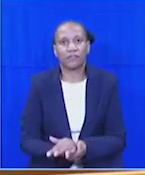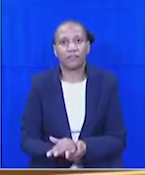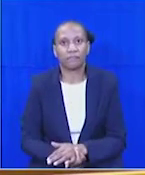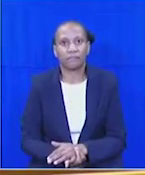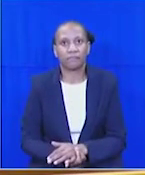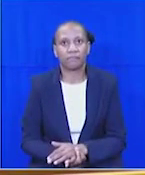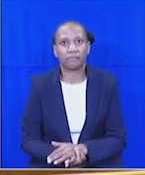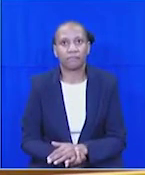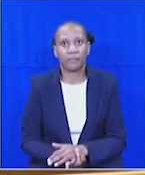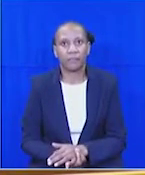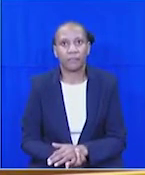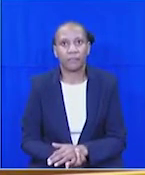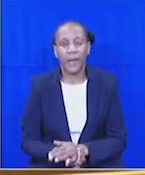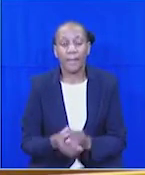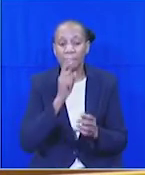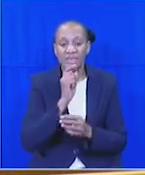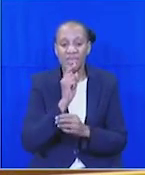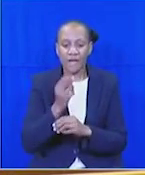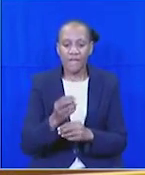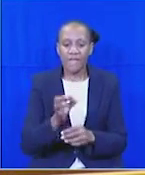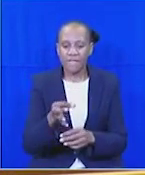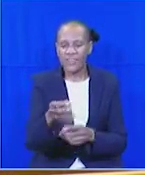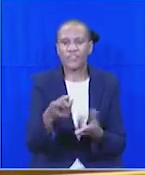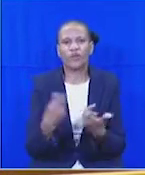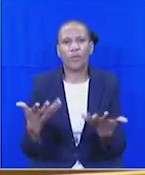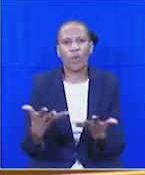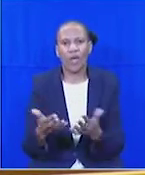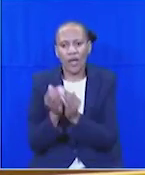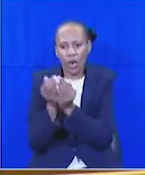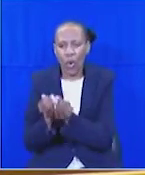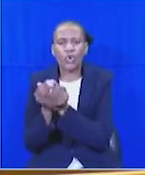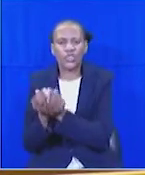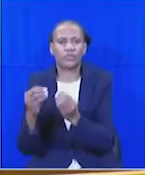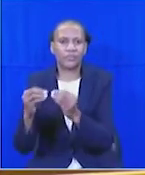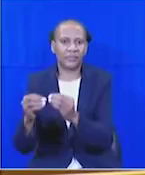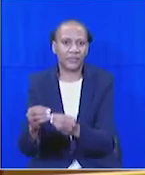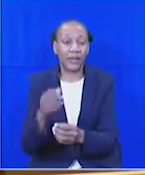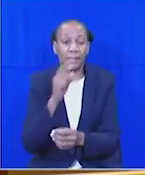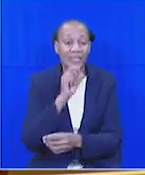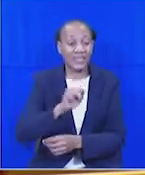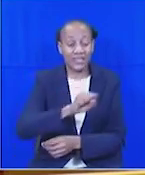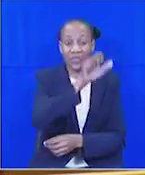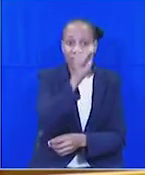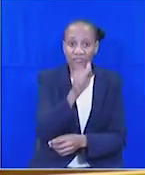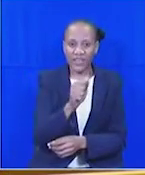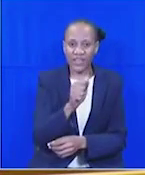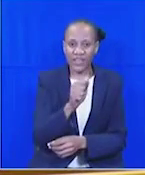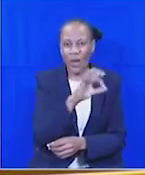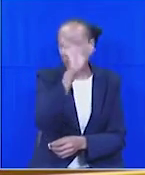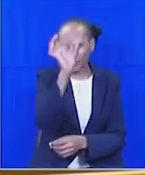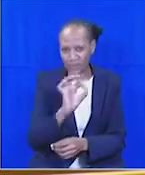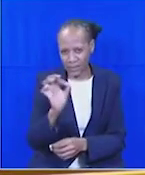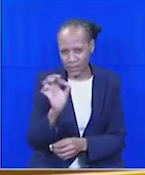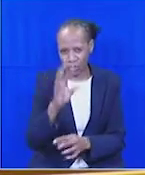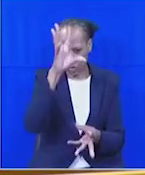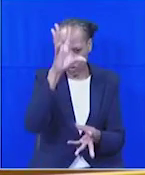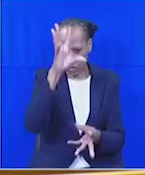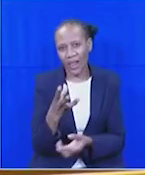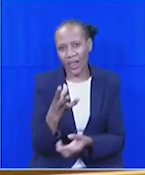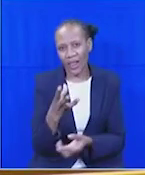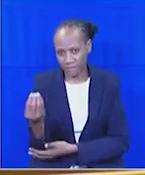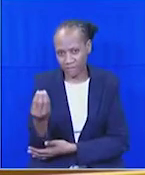Globally, half of the fish consumed is from aquaculture. Here in South Africa, it's less than 1% of the total. From our